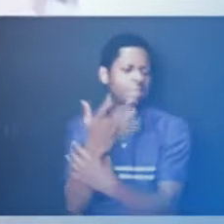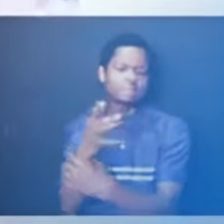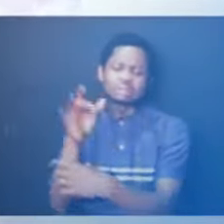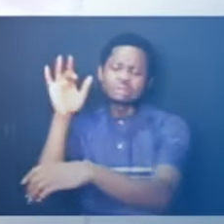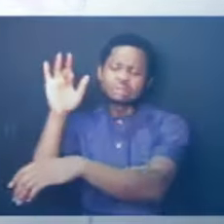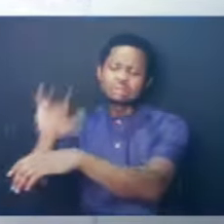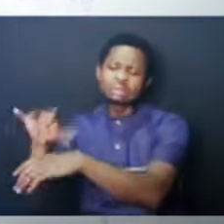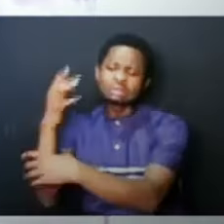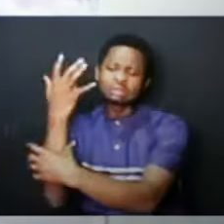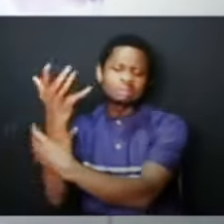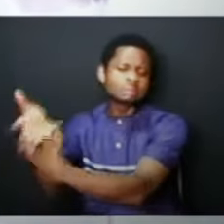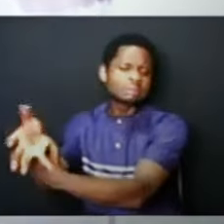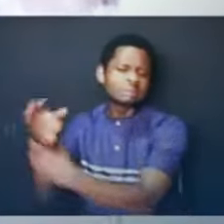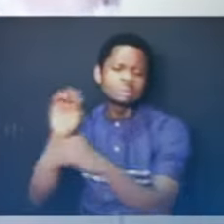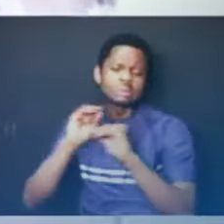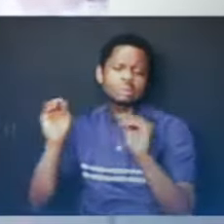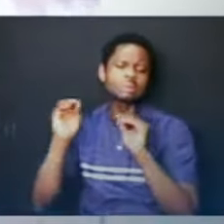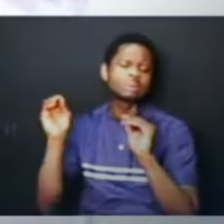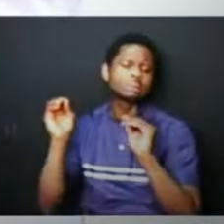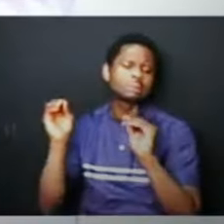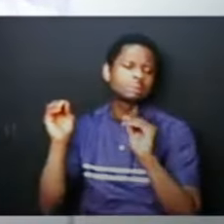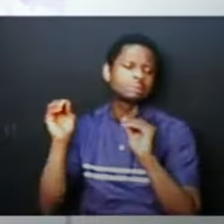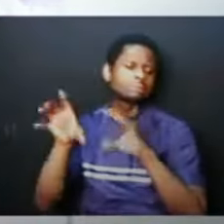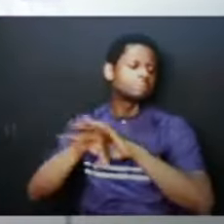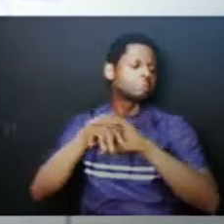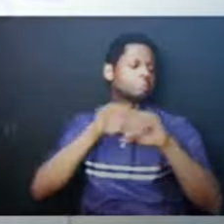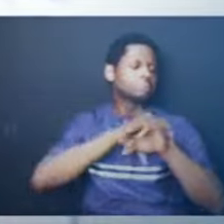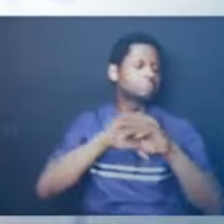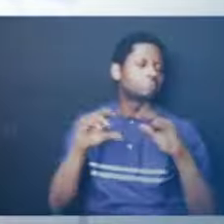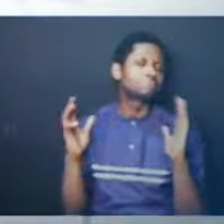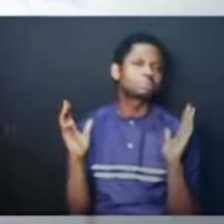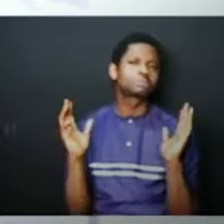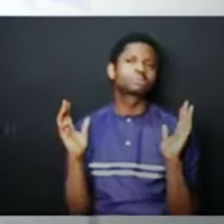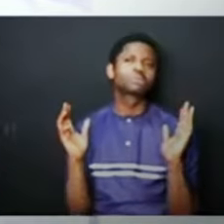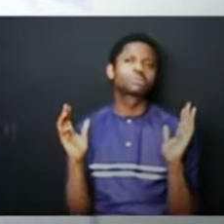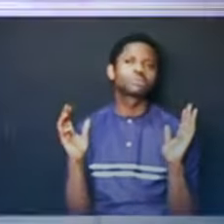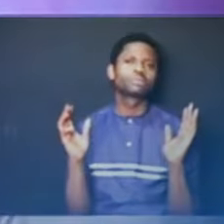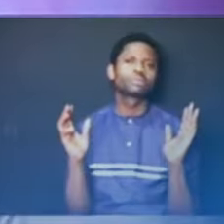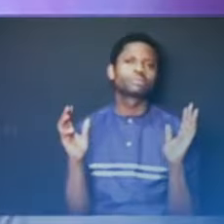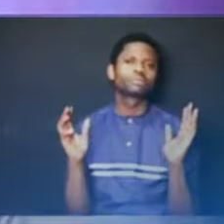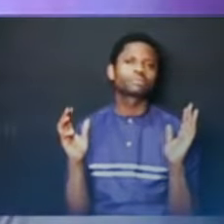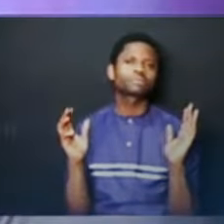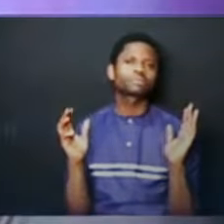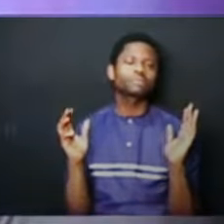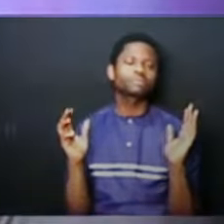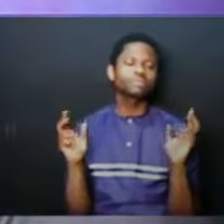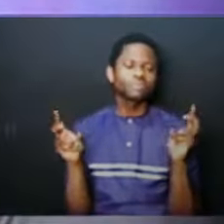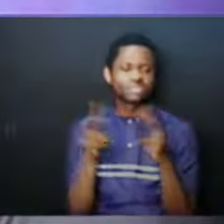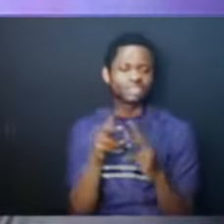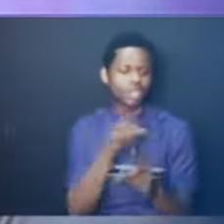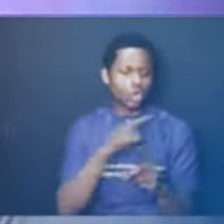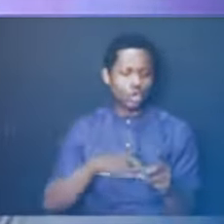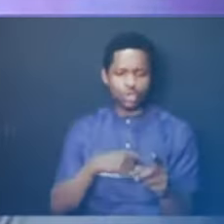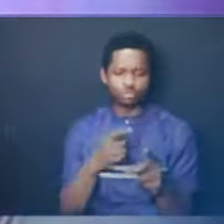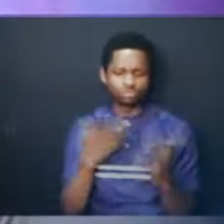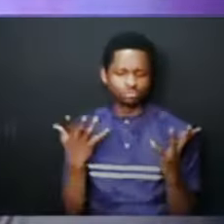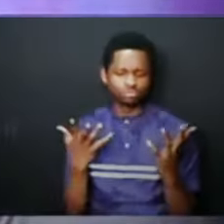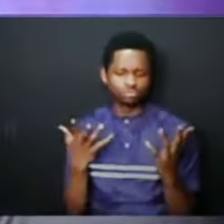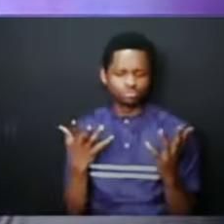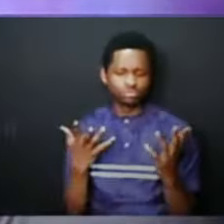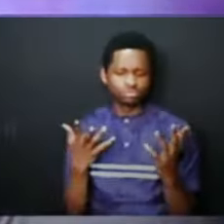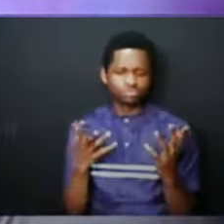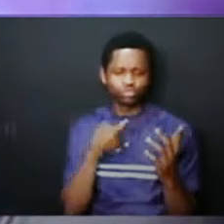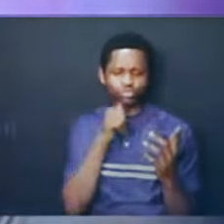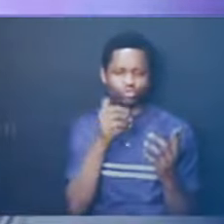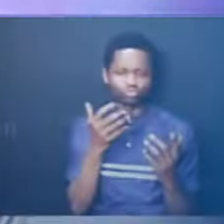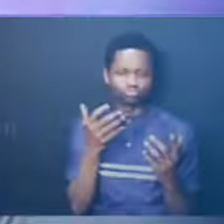nsa eni Saulo wu ni mu kra. But the Lord forbid that I should lay a hand on the Lord's anointed. Now get